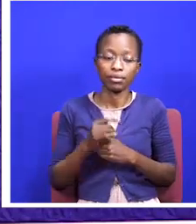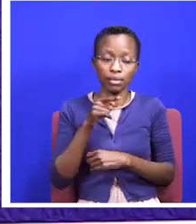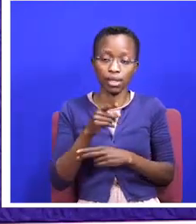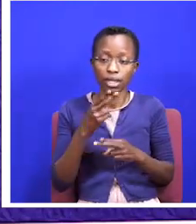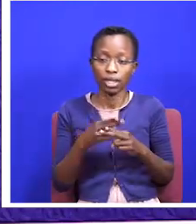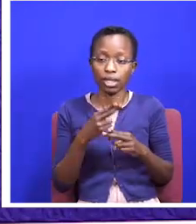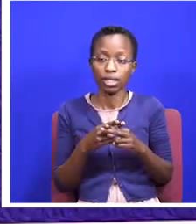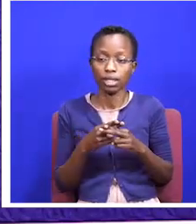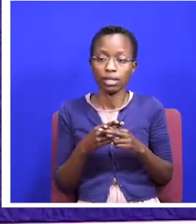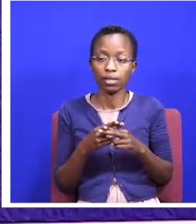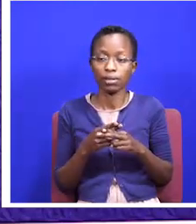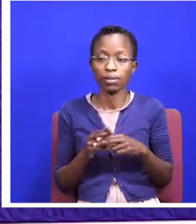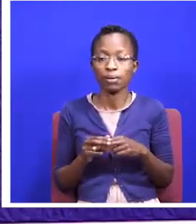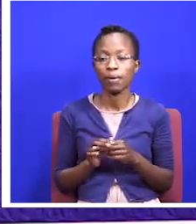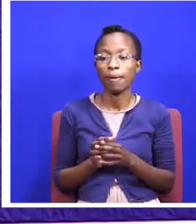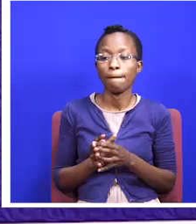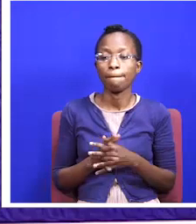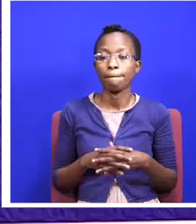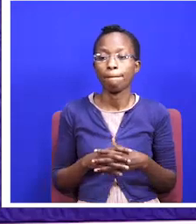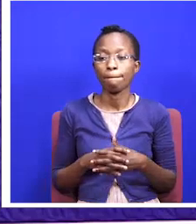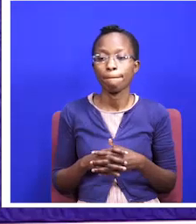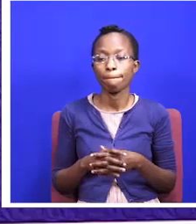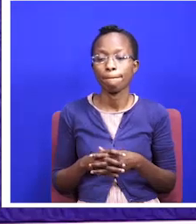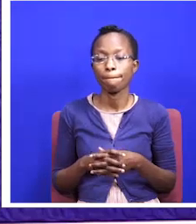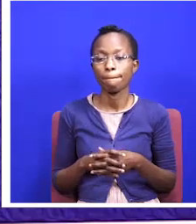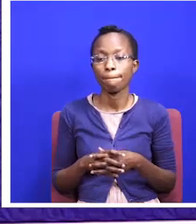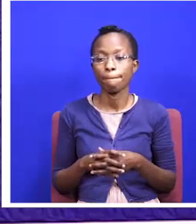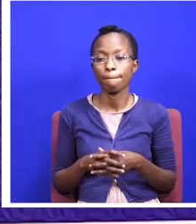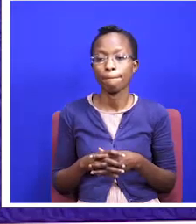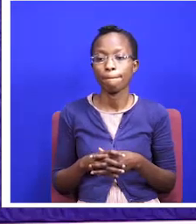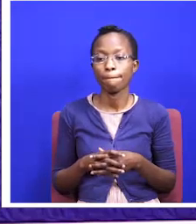Shaddai. This name is pronounced El